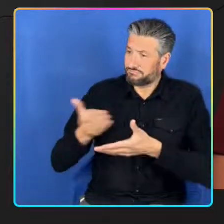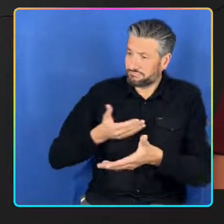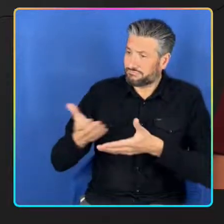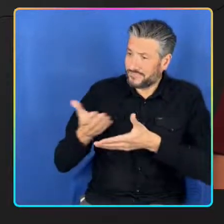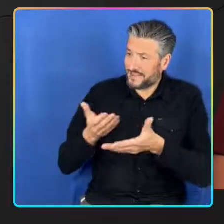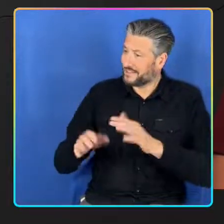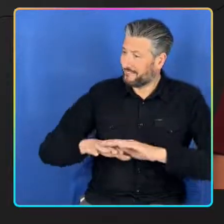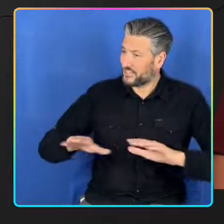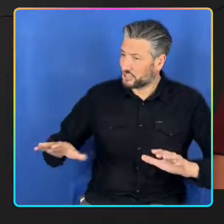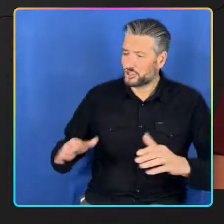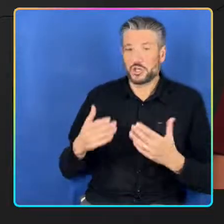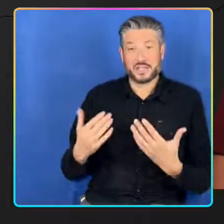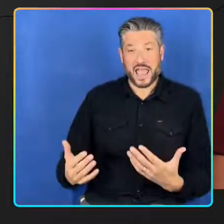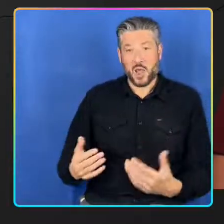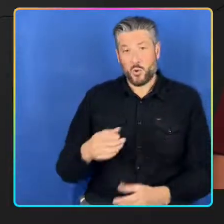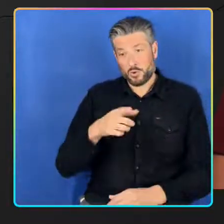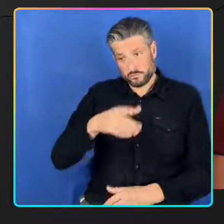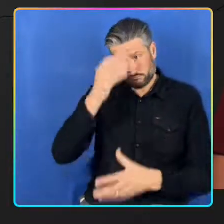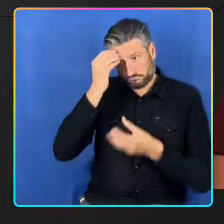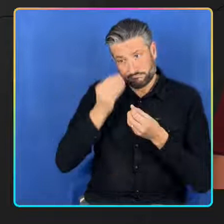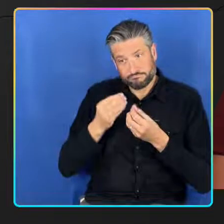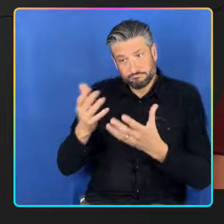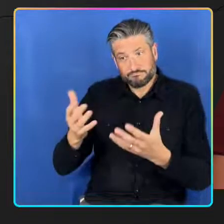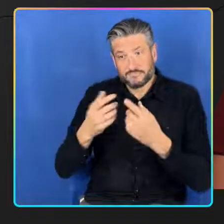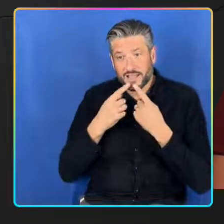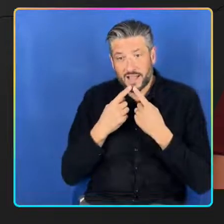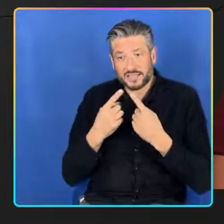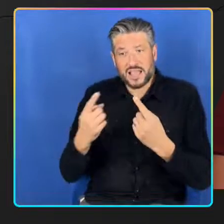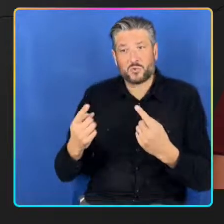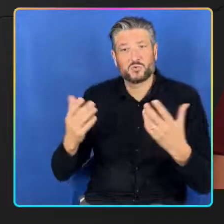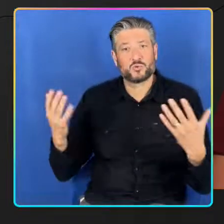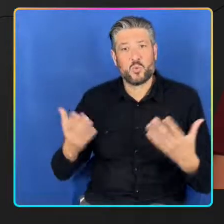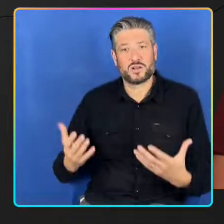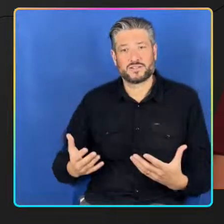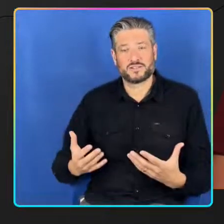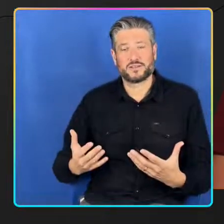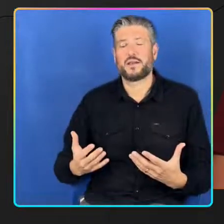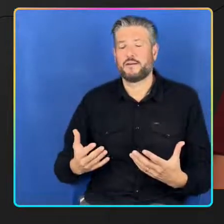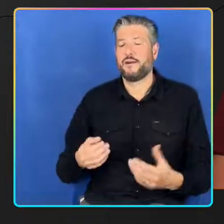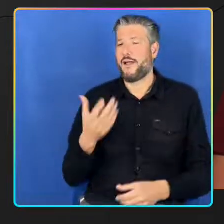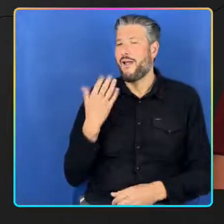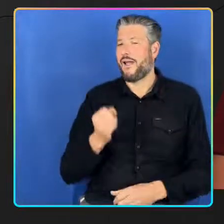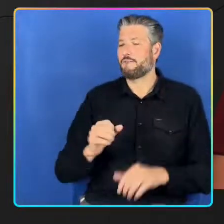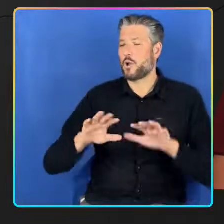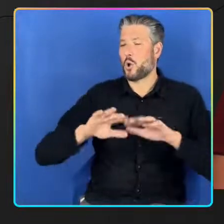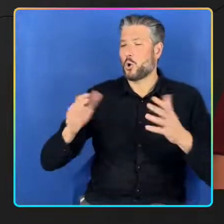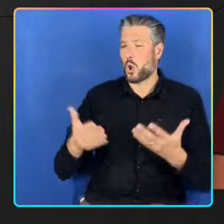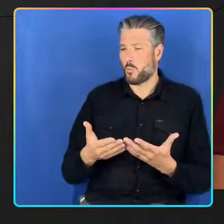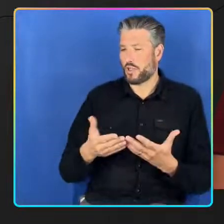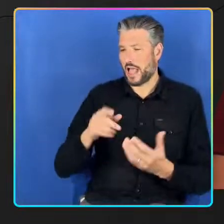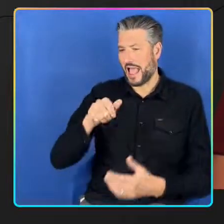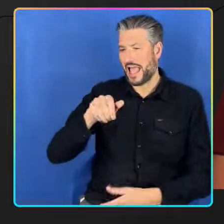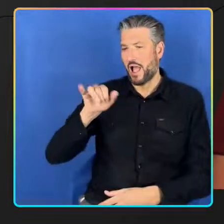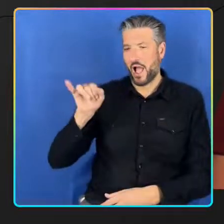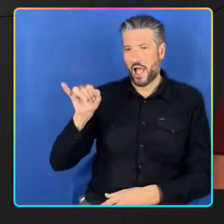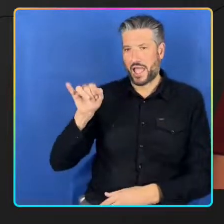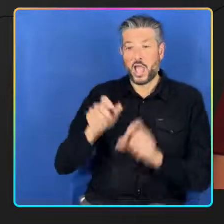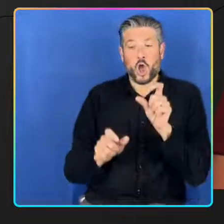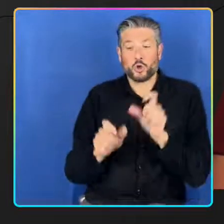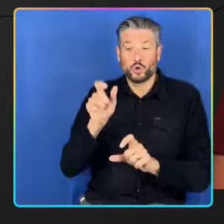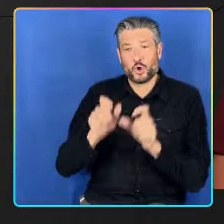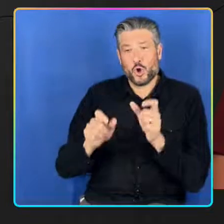announcement for this week. So the Global AI Student Conference is happening on the 16th